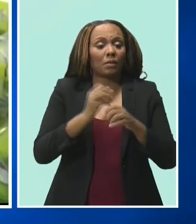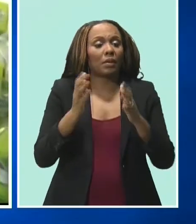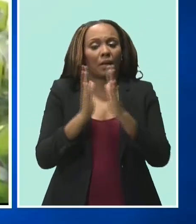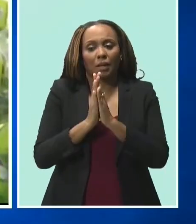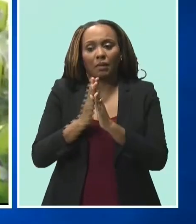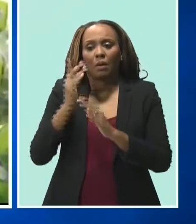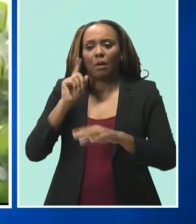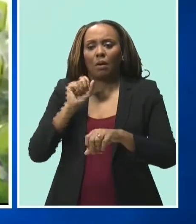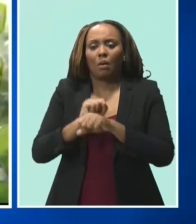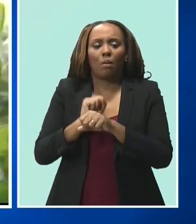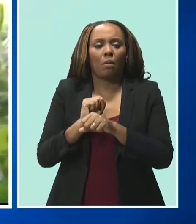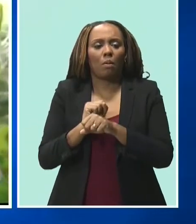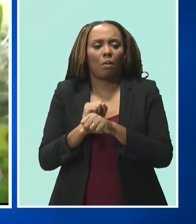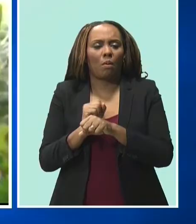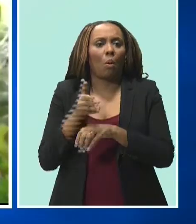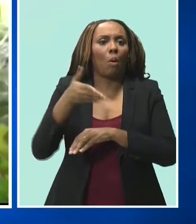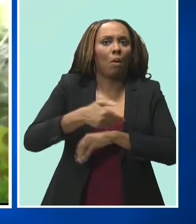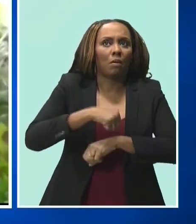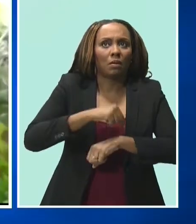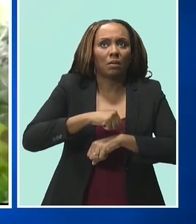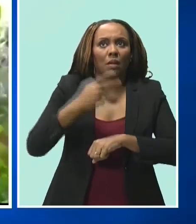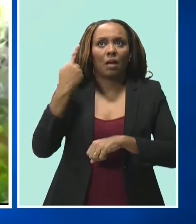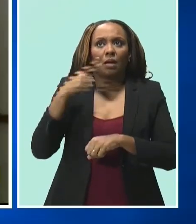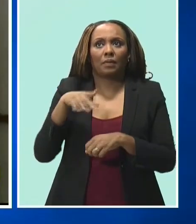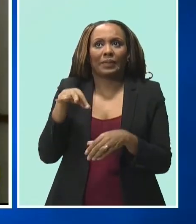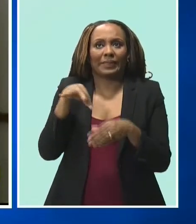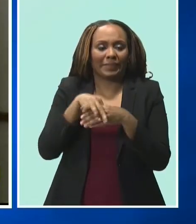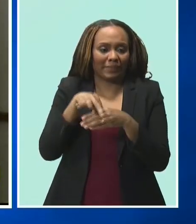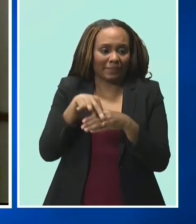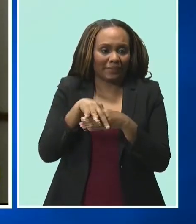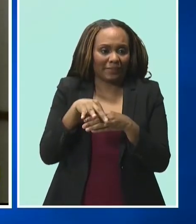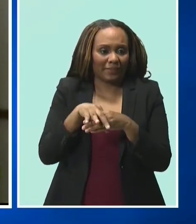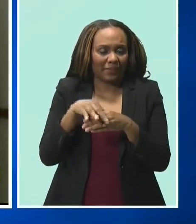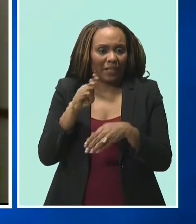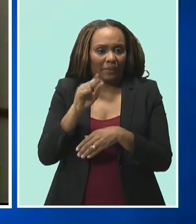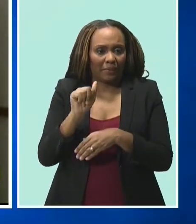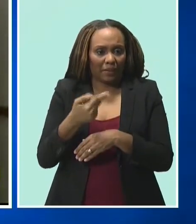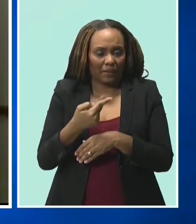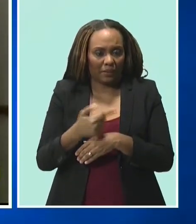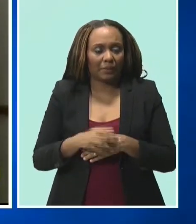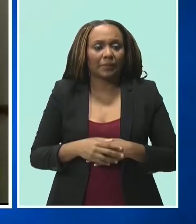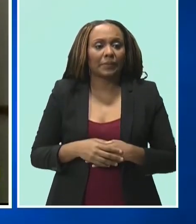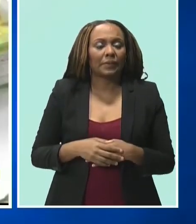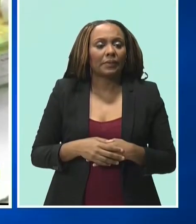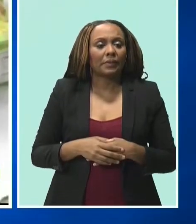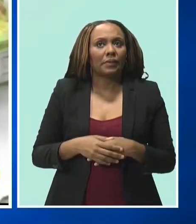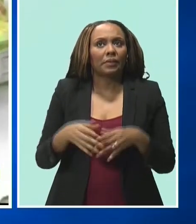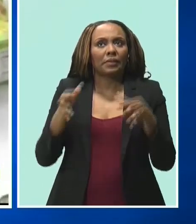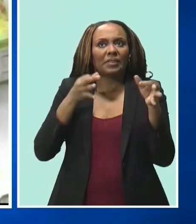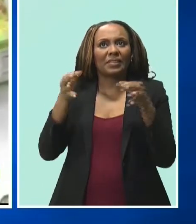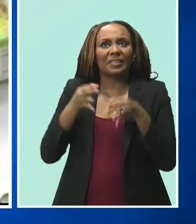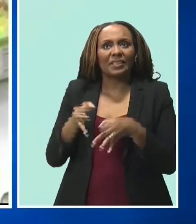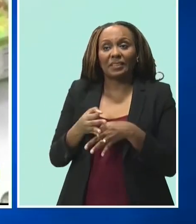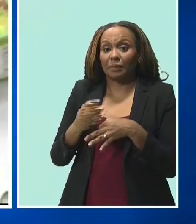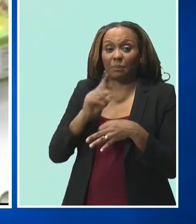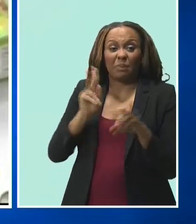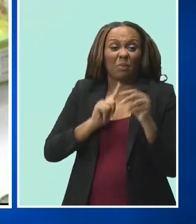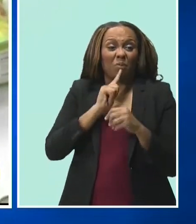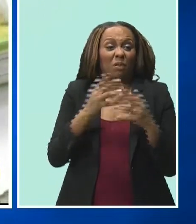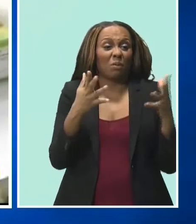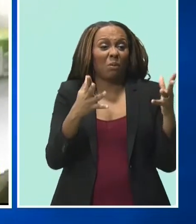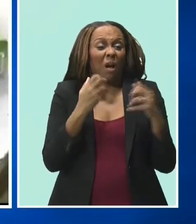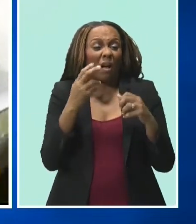these boxes of tea bags to overseas consumers. Marketing Director Joel Harris explains that demand for the product has